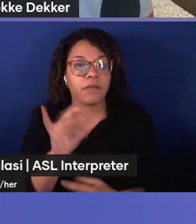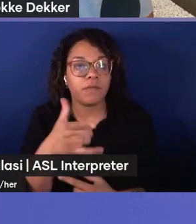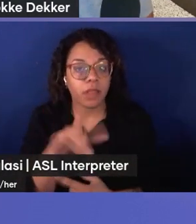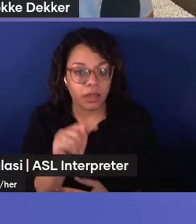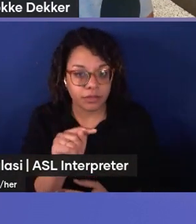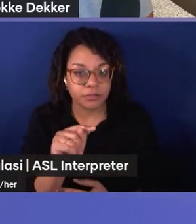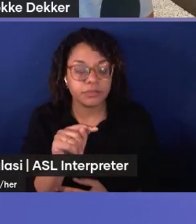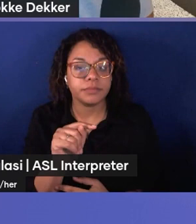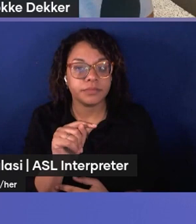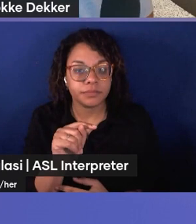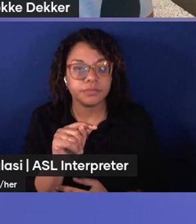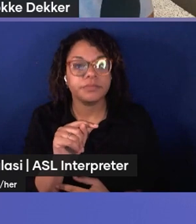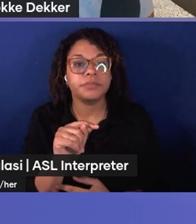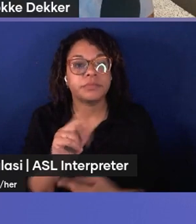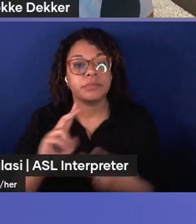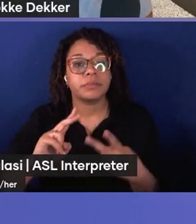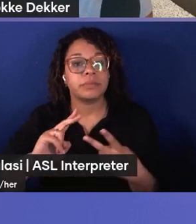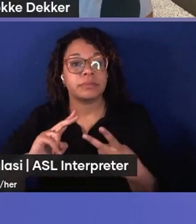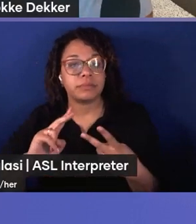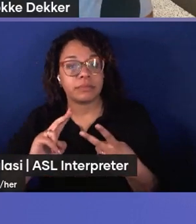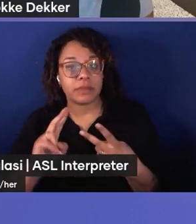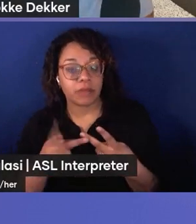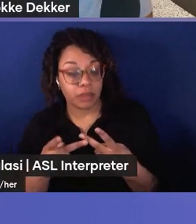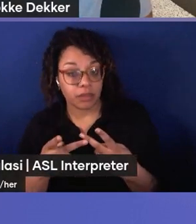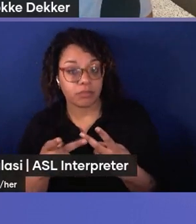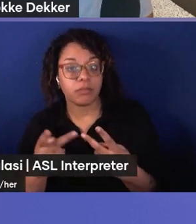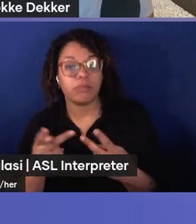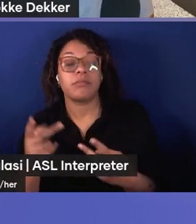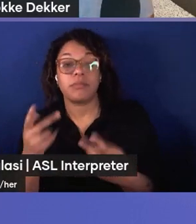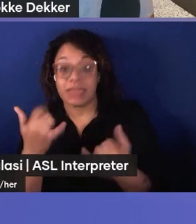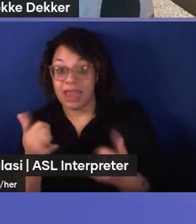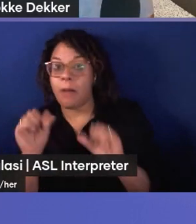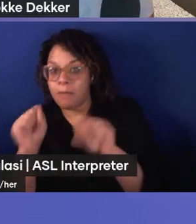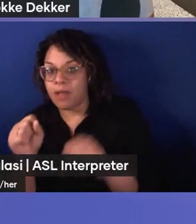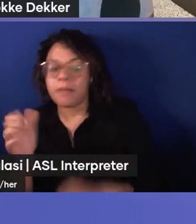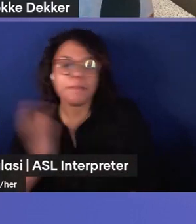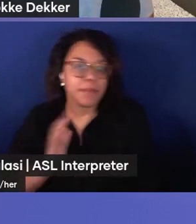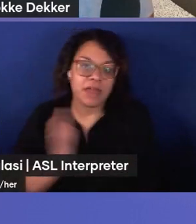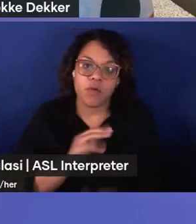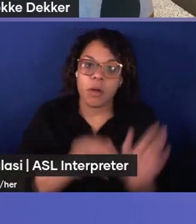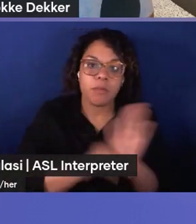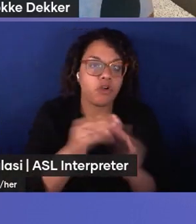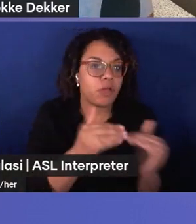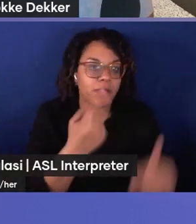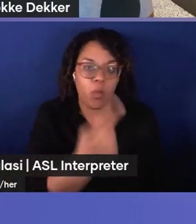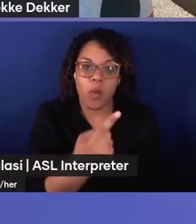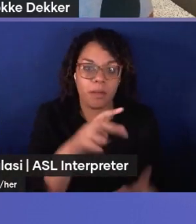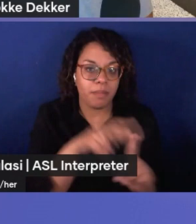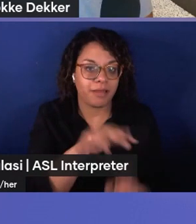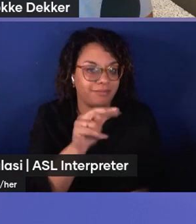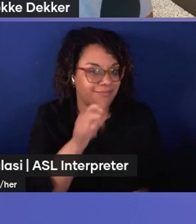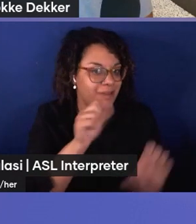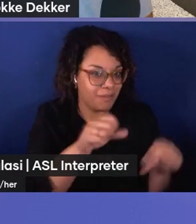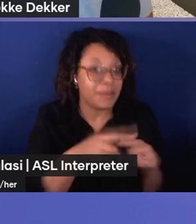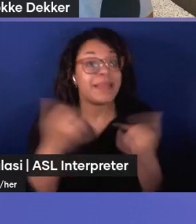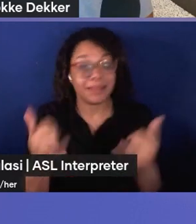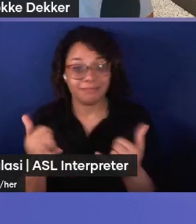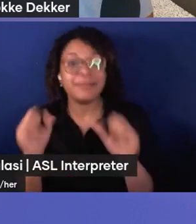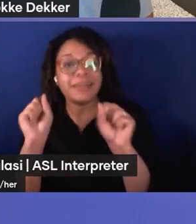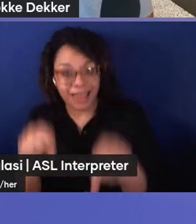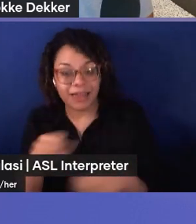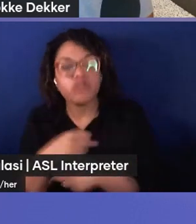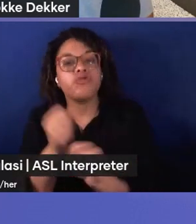And then the second step, which is now possible, which wasn't in the maturity level 1 plugin, is creating the